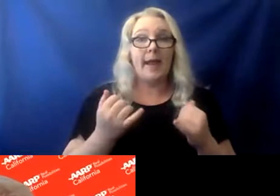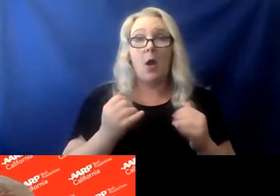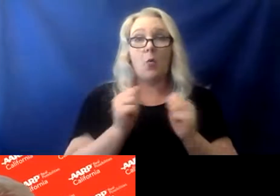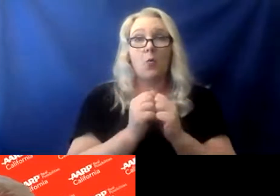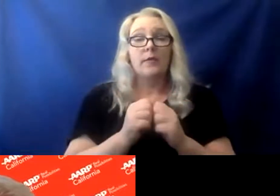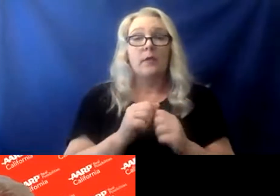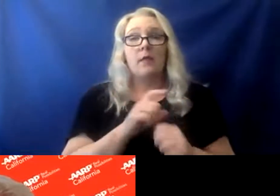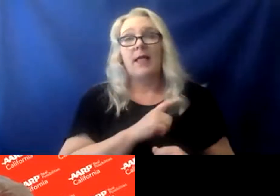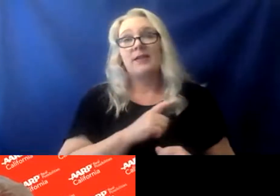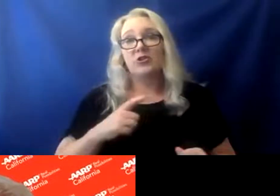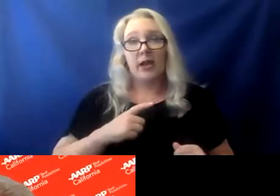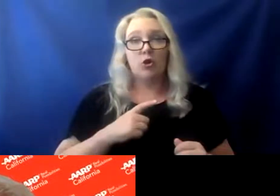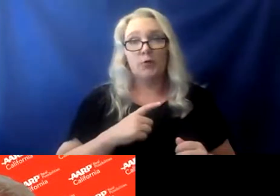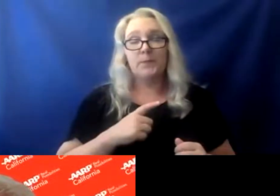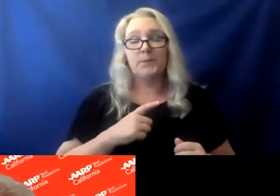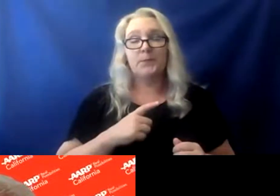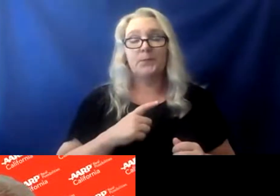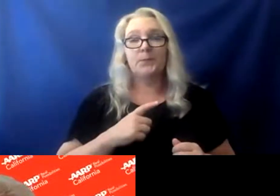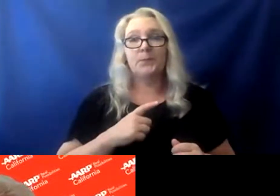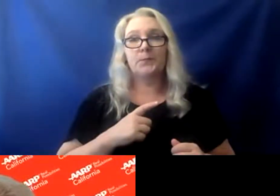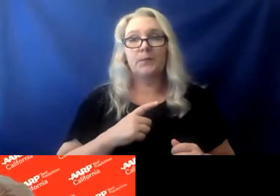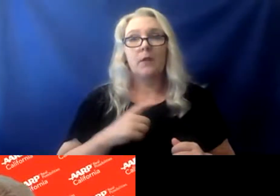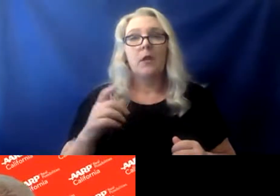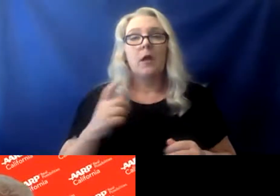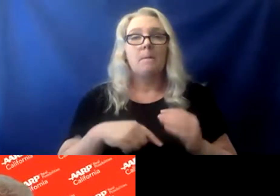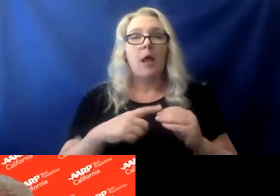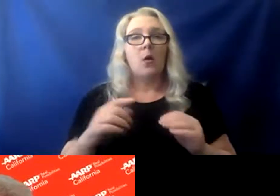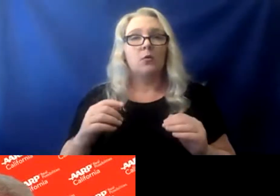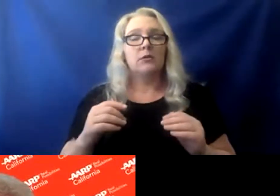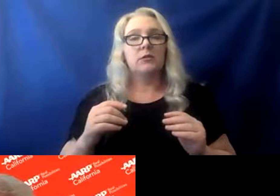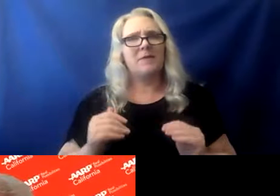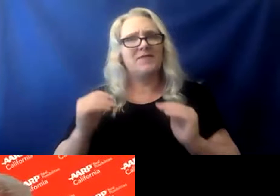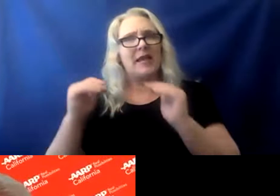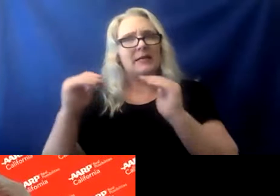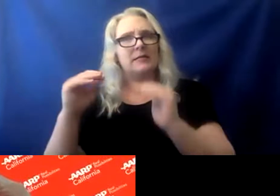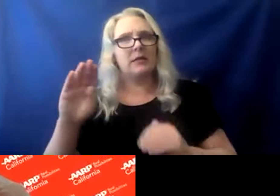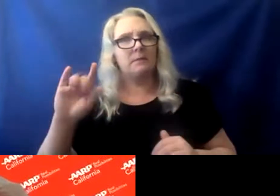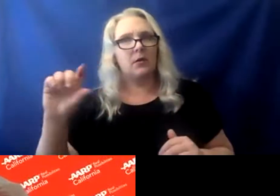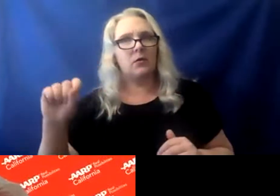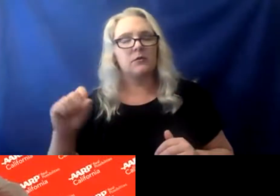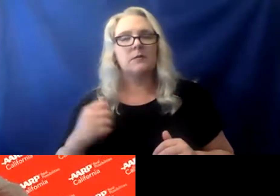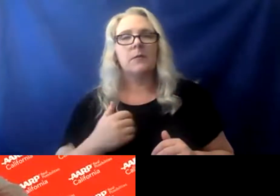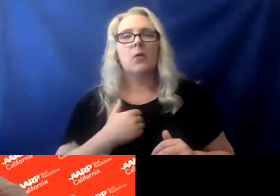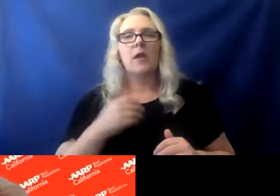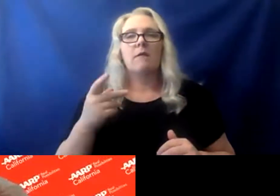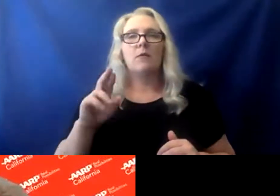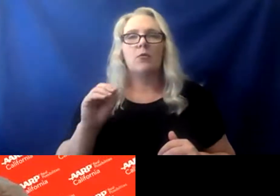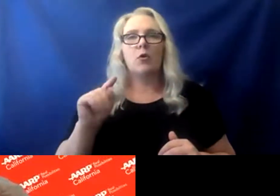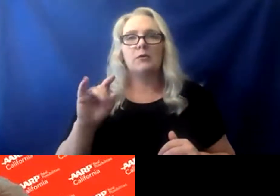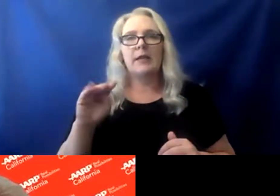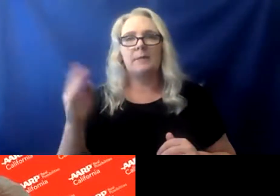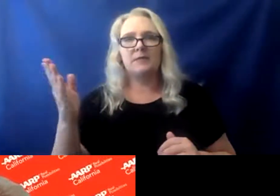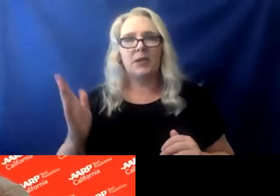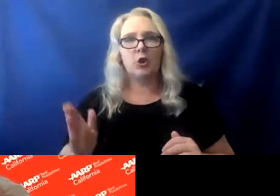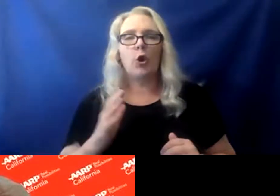the legislature in particular on advancing some bills. I think we have a pro tem, a speaker, and some